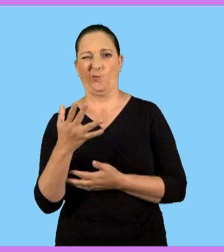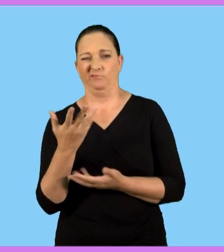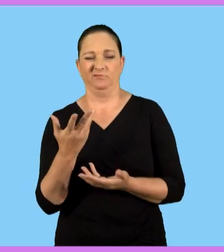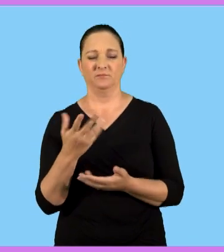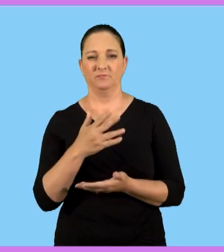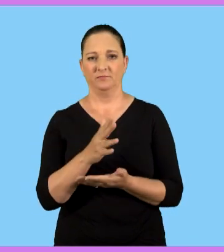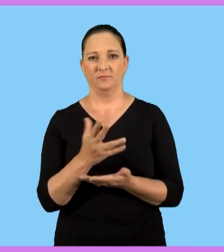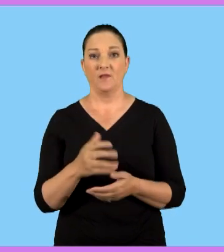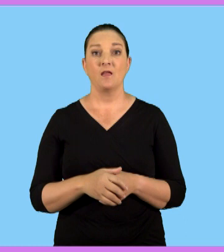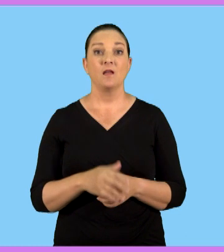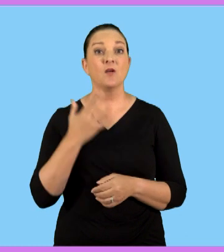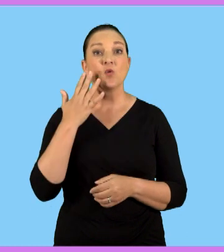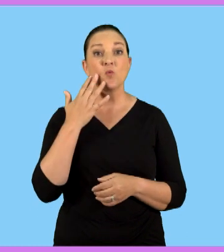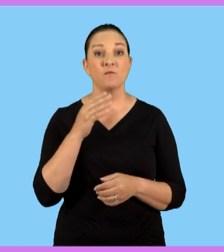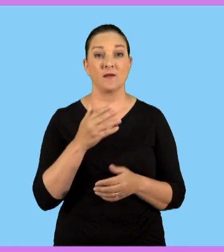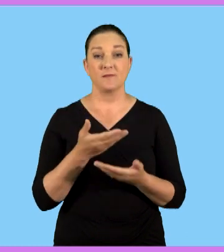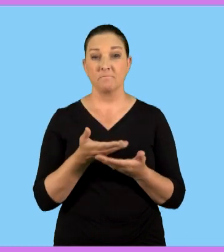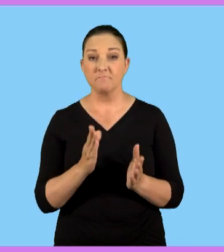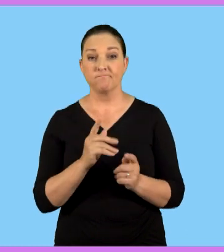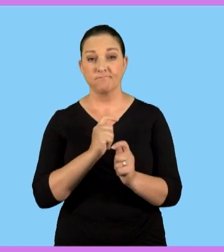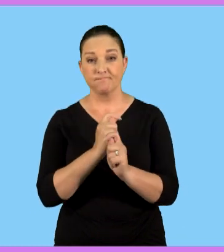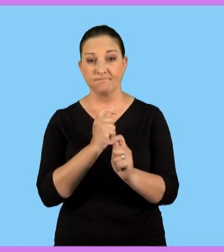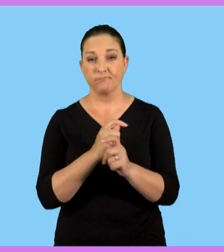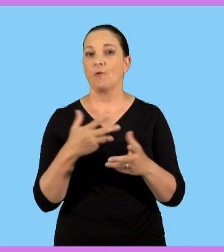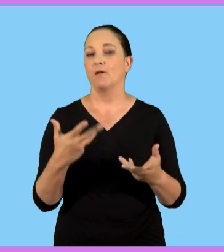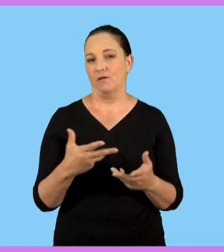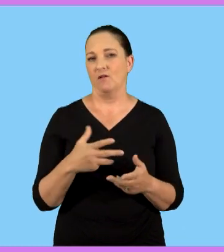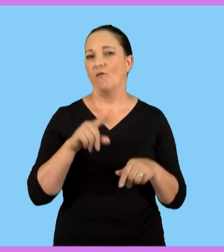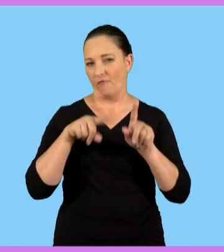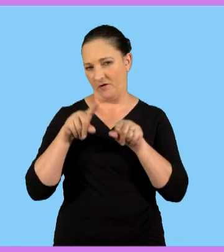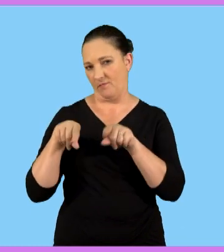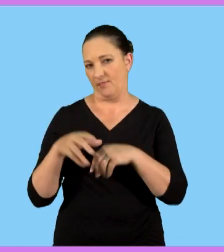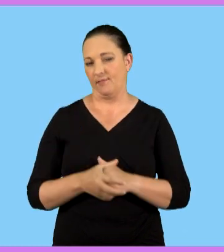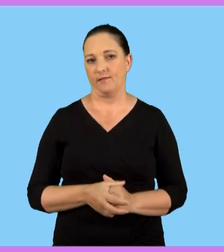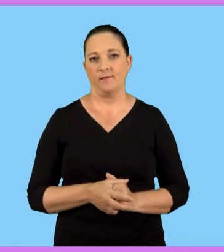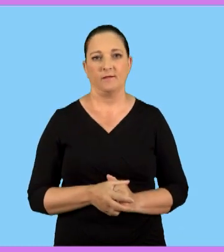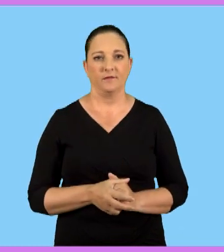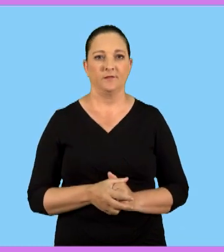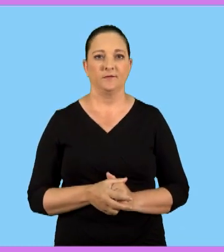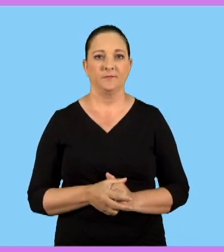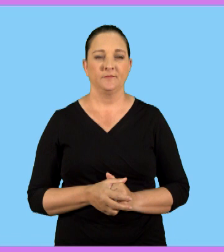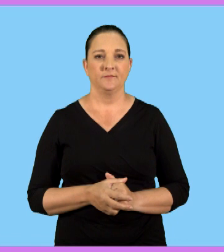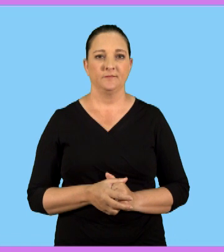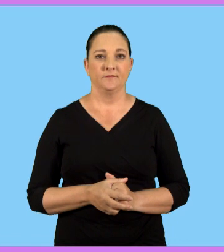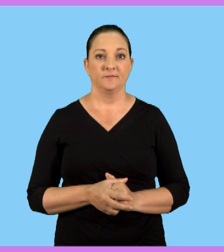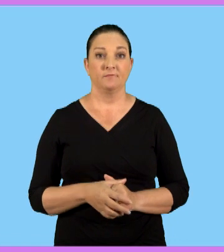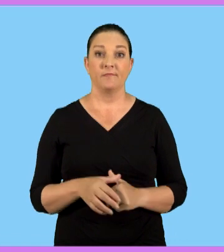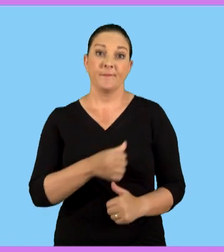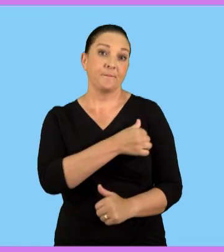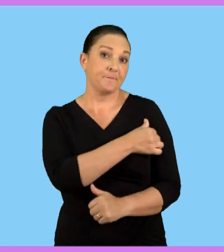occasional. Public transport, variable. Let's get that